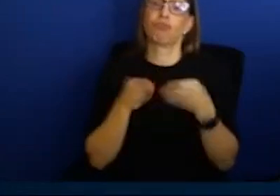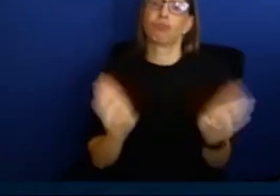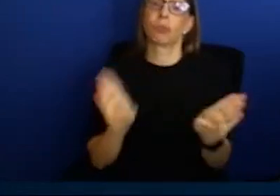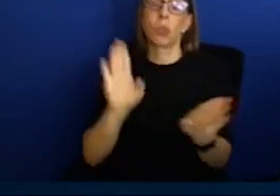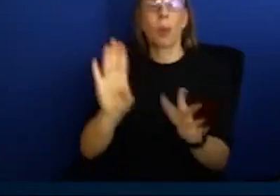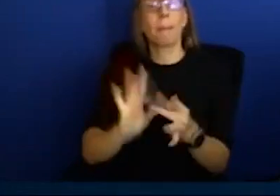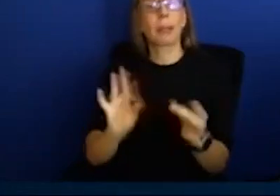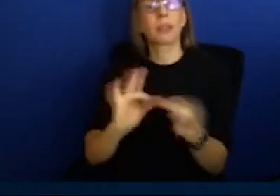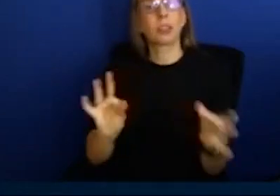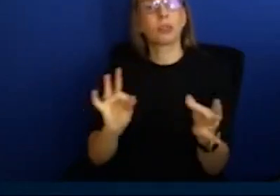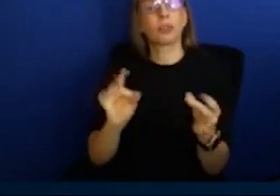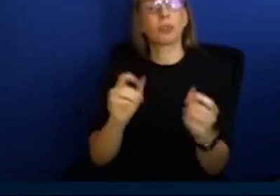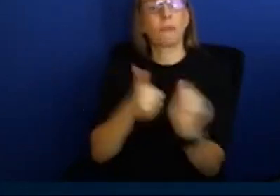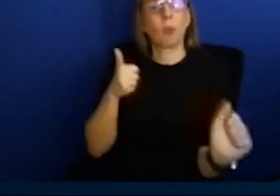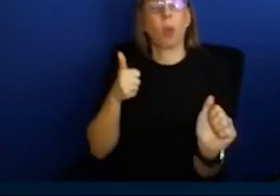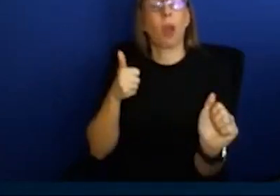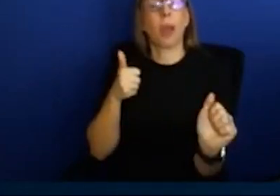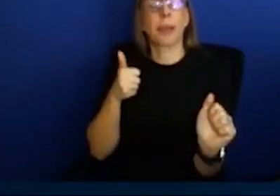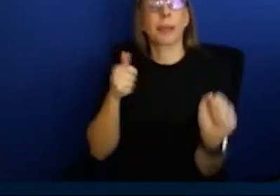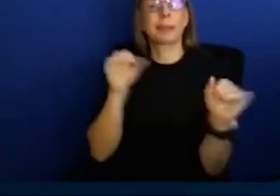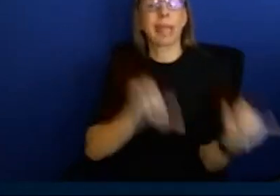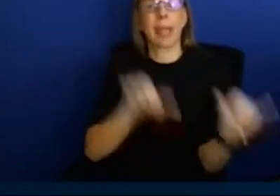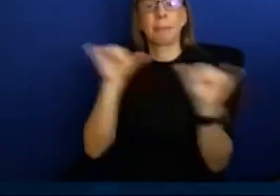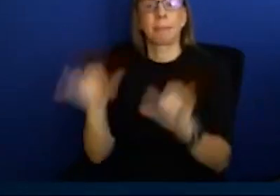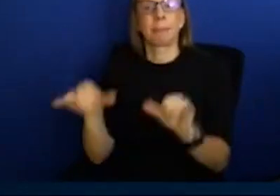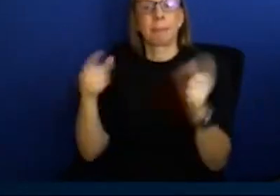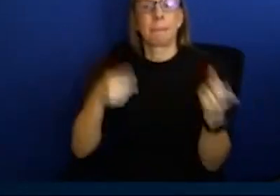avoid being in this similar position down the road?